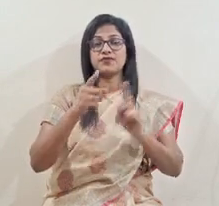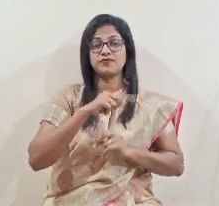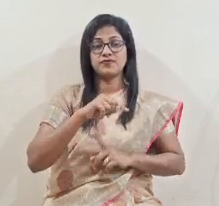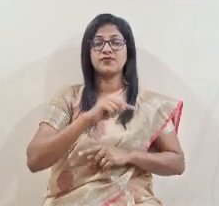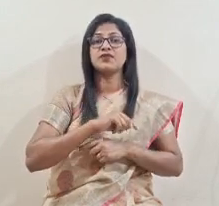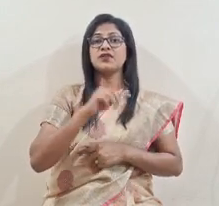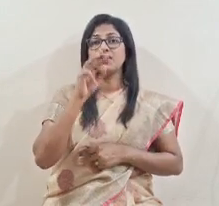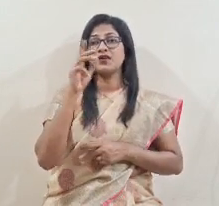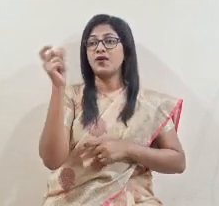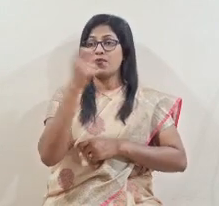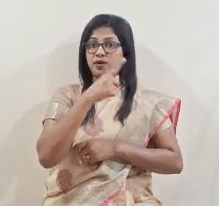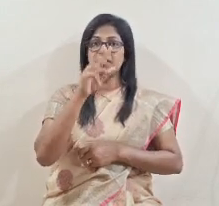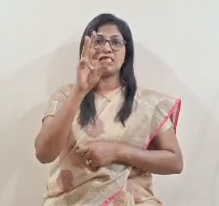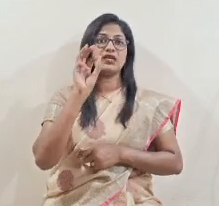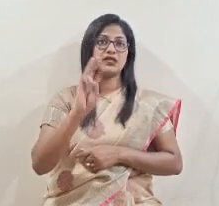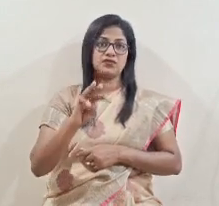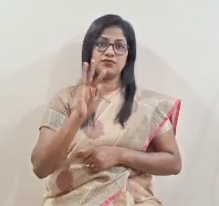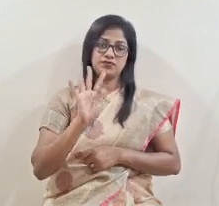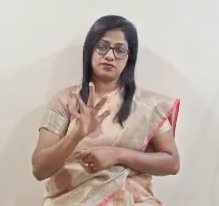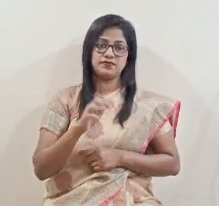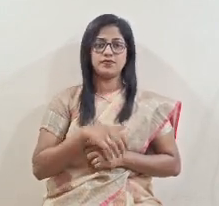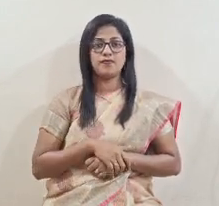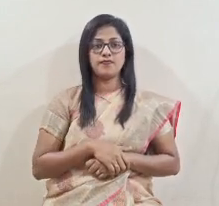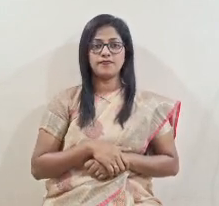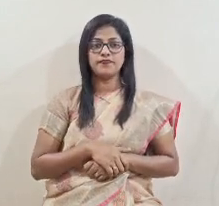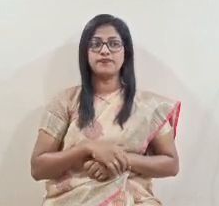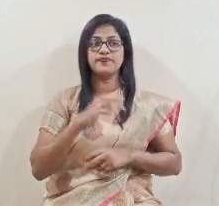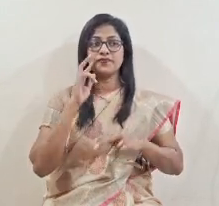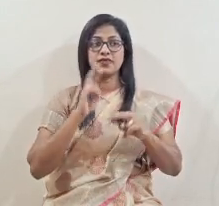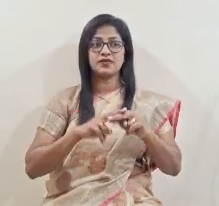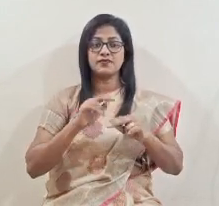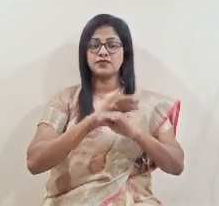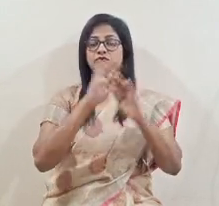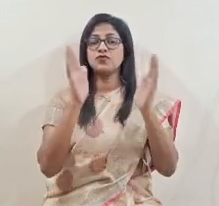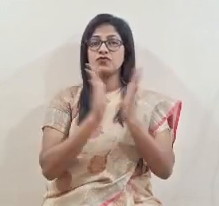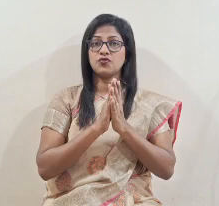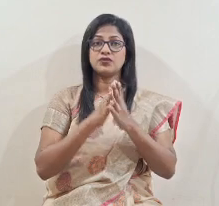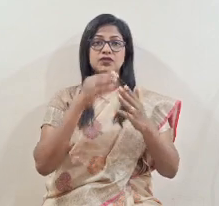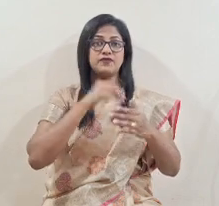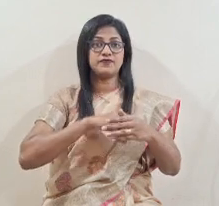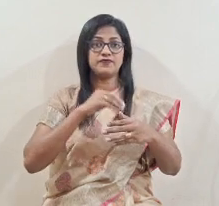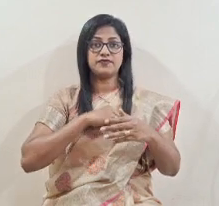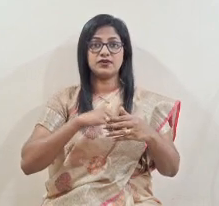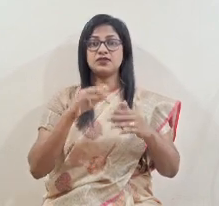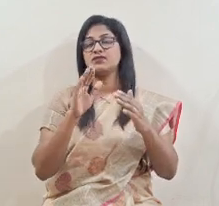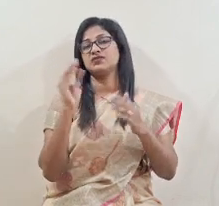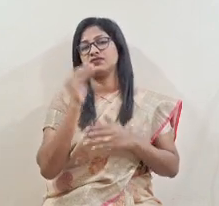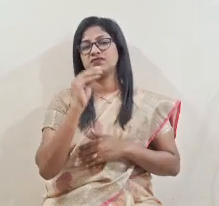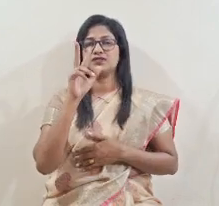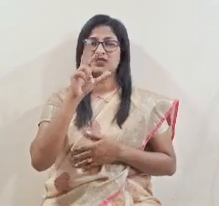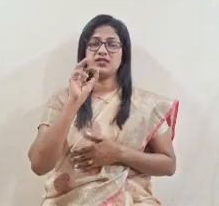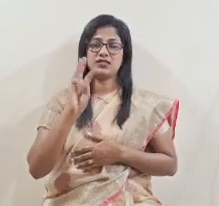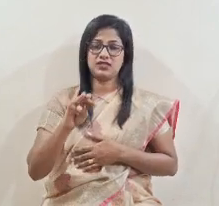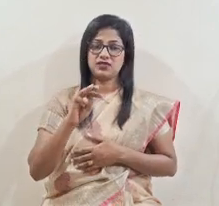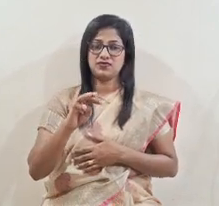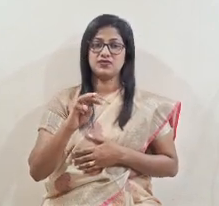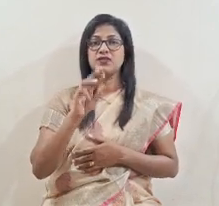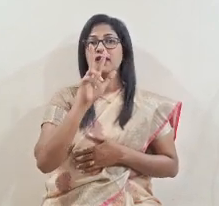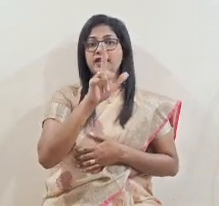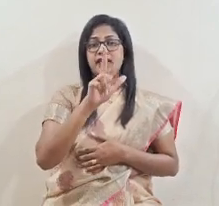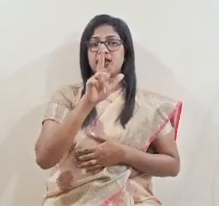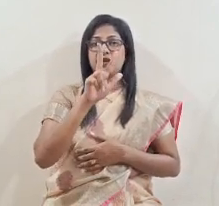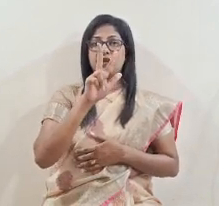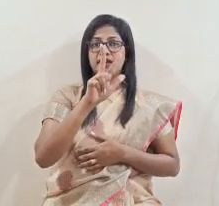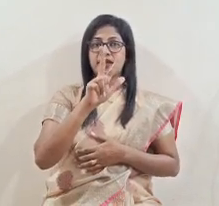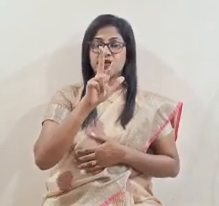rupees 30,000 monthly, and if you look at the total daily revenue, that is 80,000 250 rupees